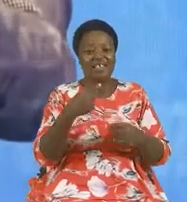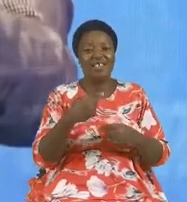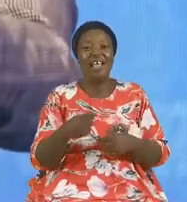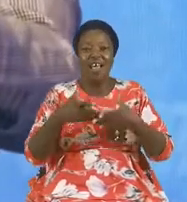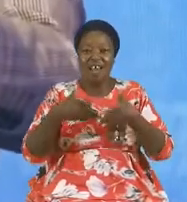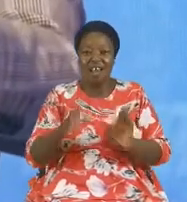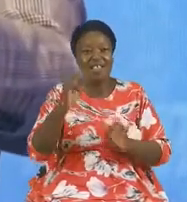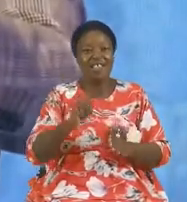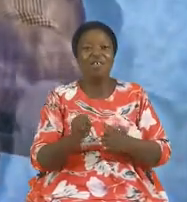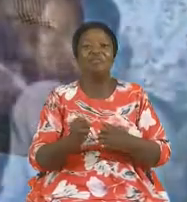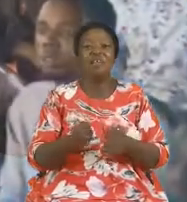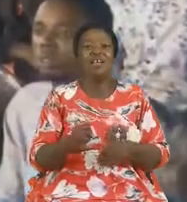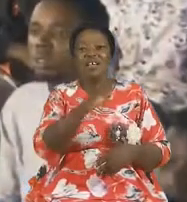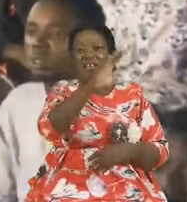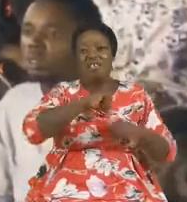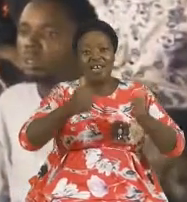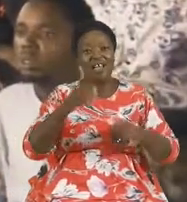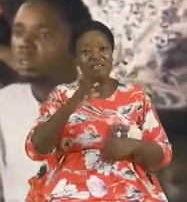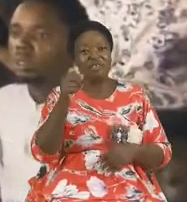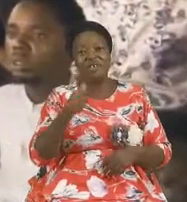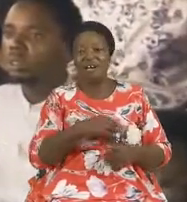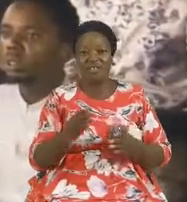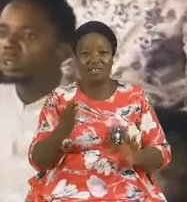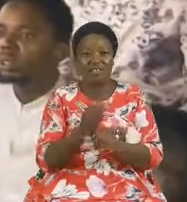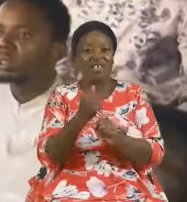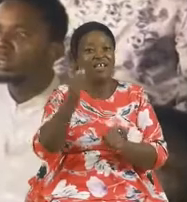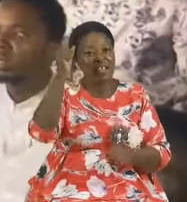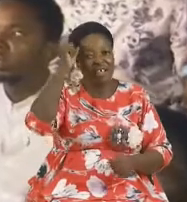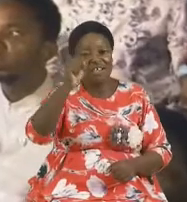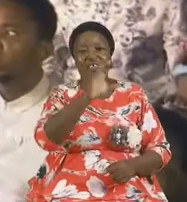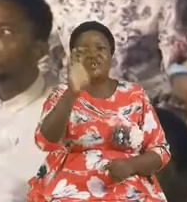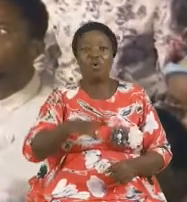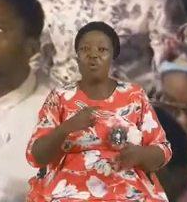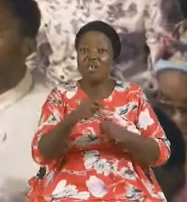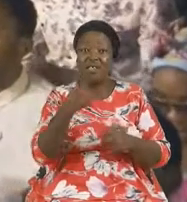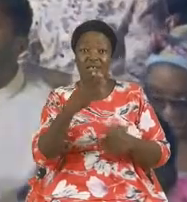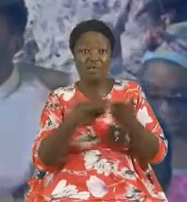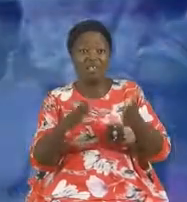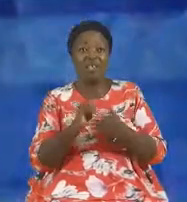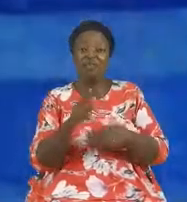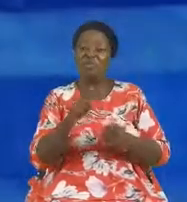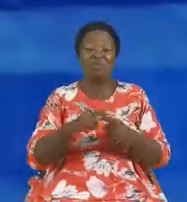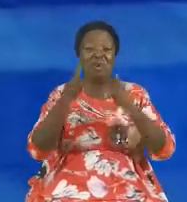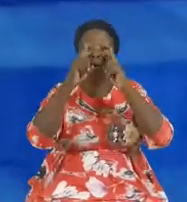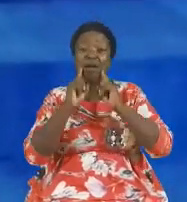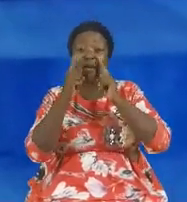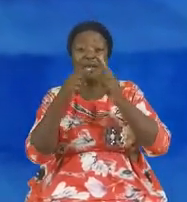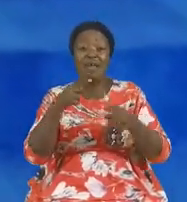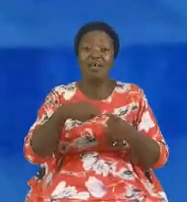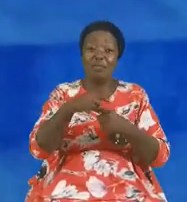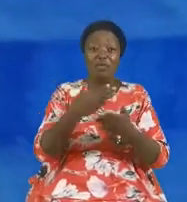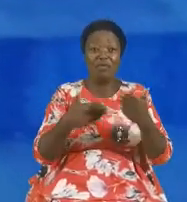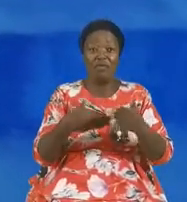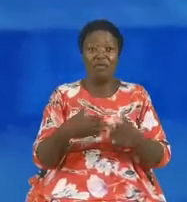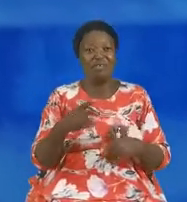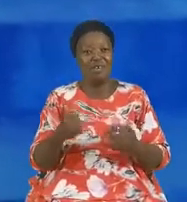have your own cross to bear. And he says, let him deny himself and pick up the cross. And when they say